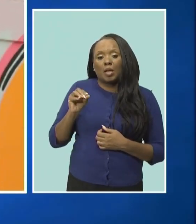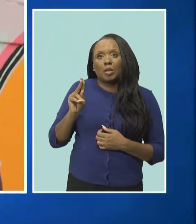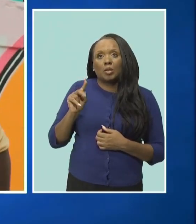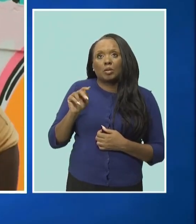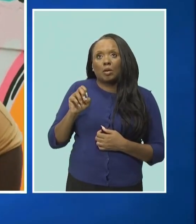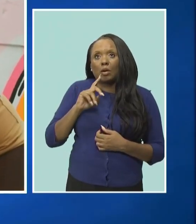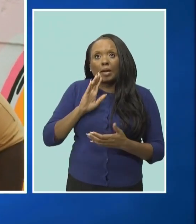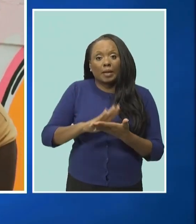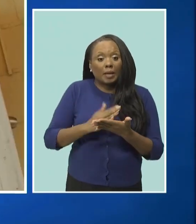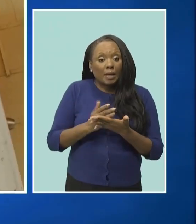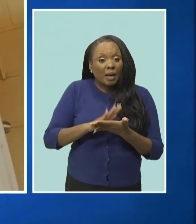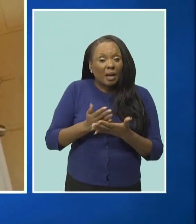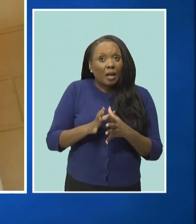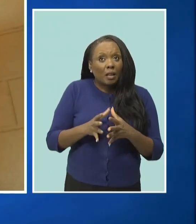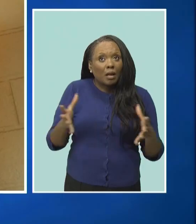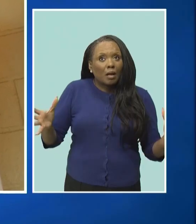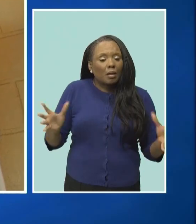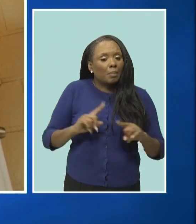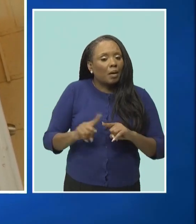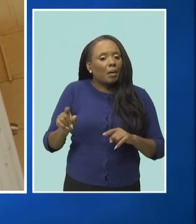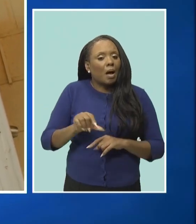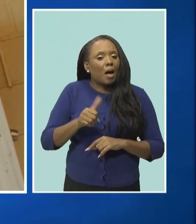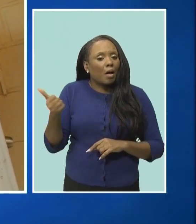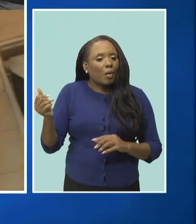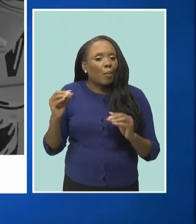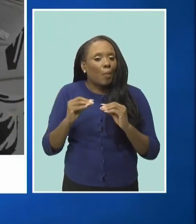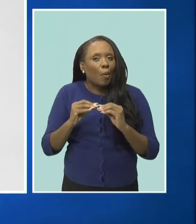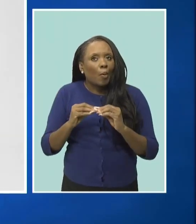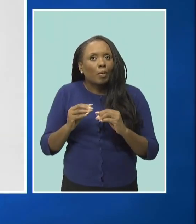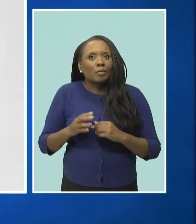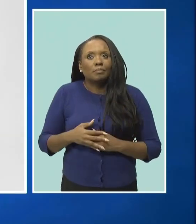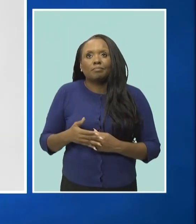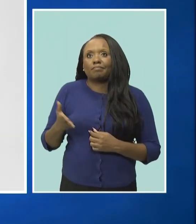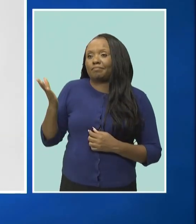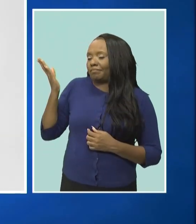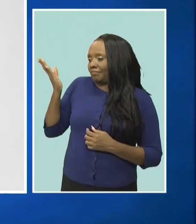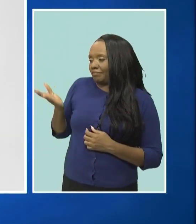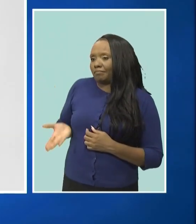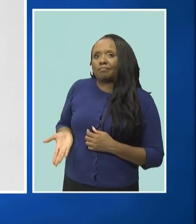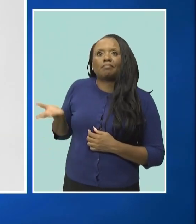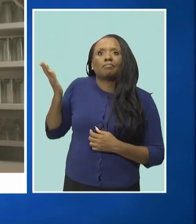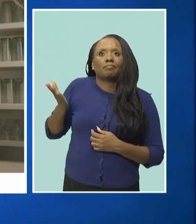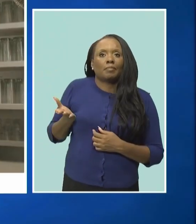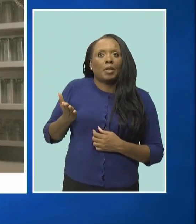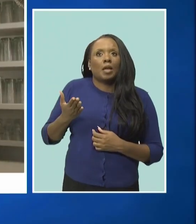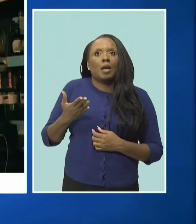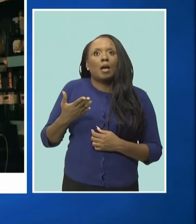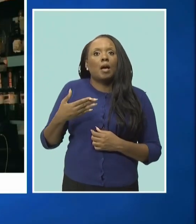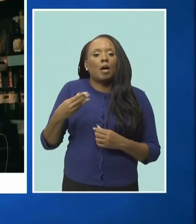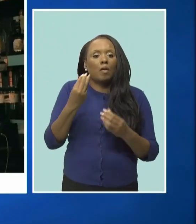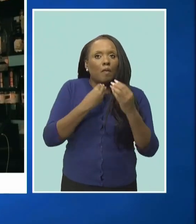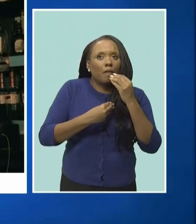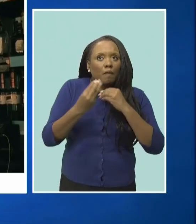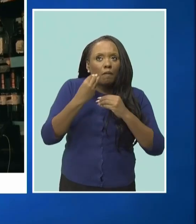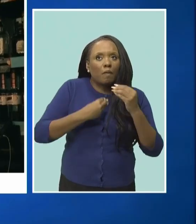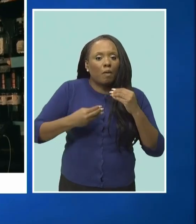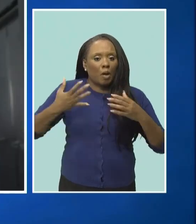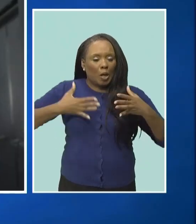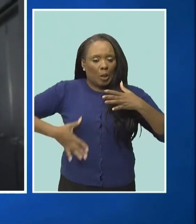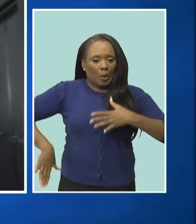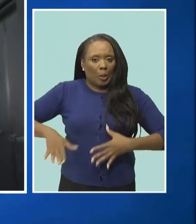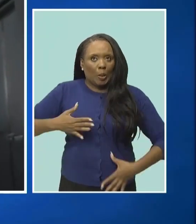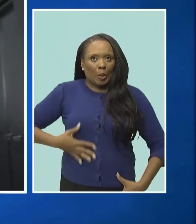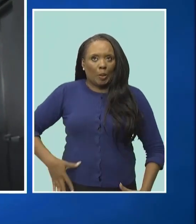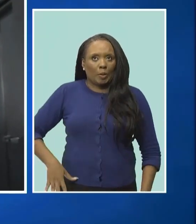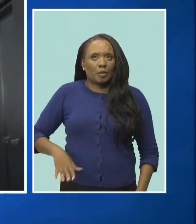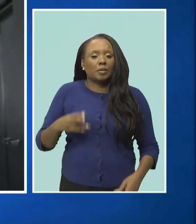kitchen. This is what he's been up to. He calls it Quintessential, a line of food and beverage apparel. Stout